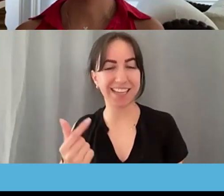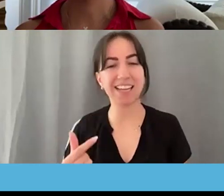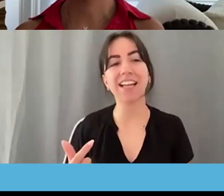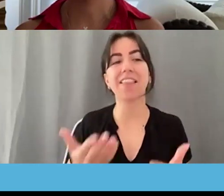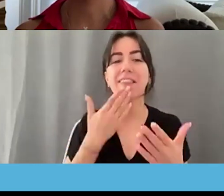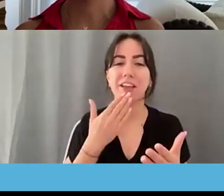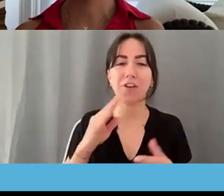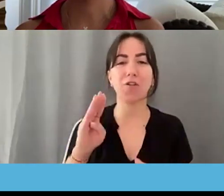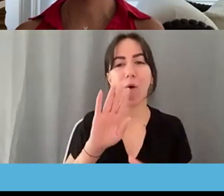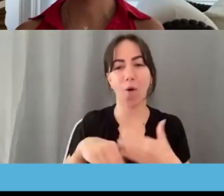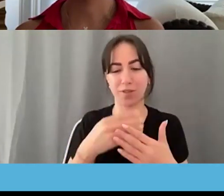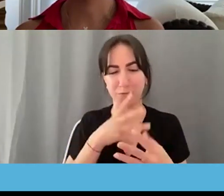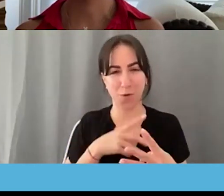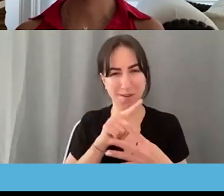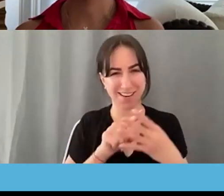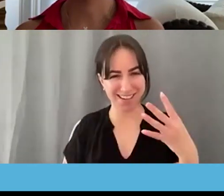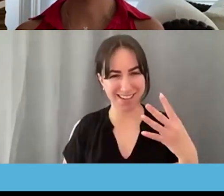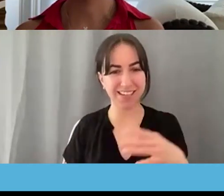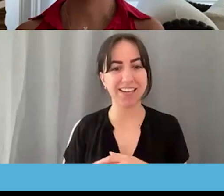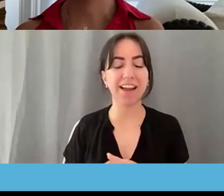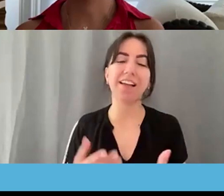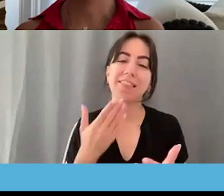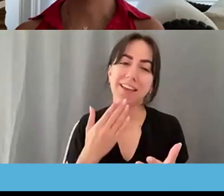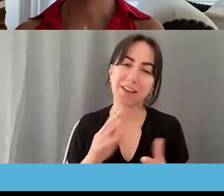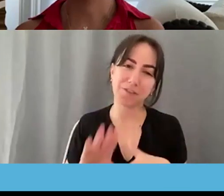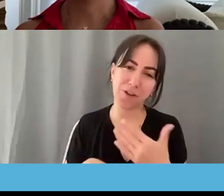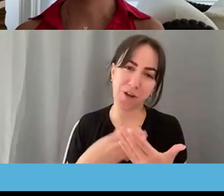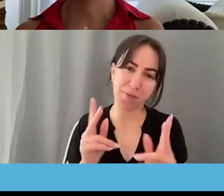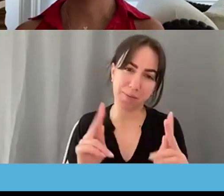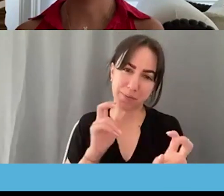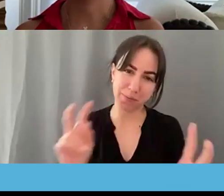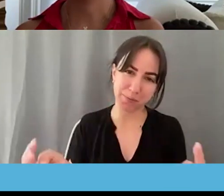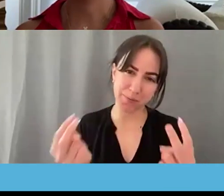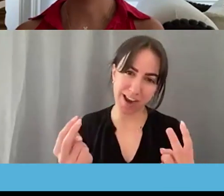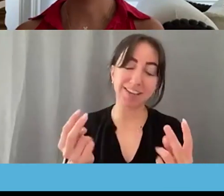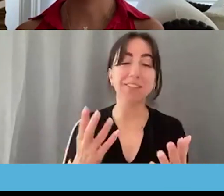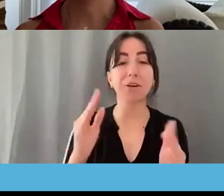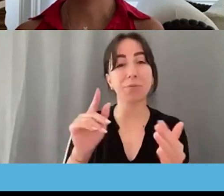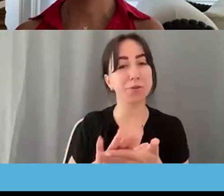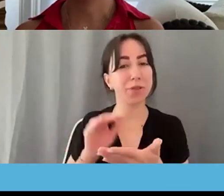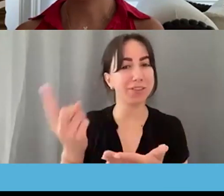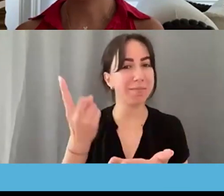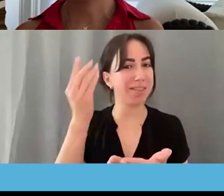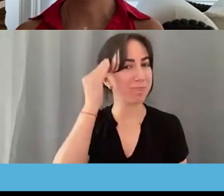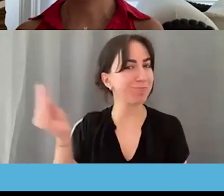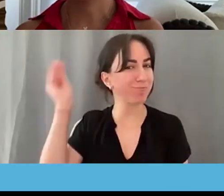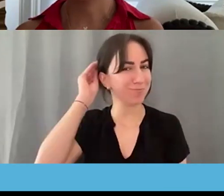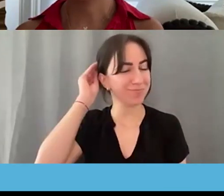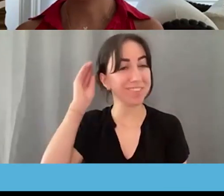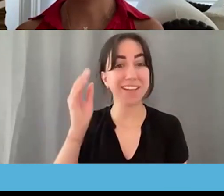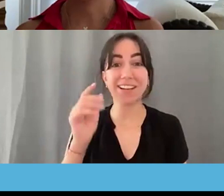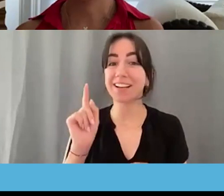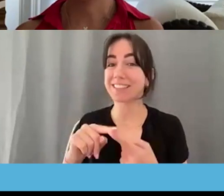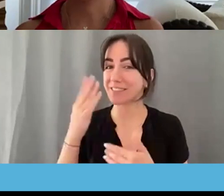Heidi, Tracy, and Nicole. And thank you to all those tuning in. We hope that you got something out of it. And until